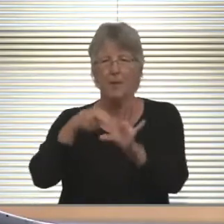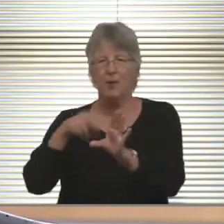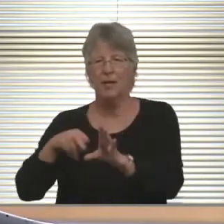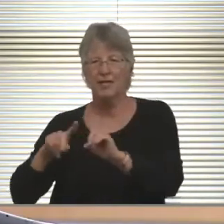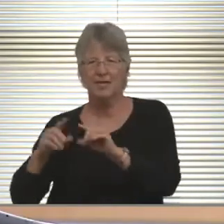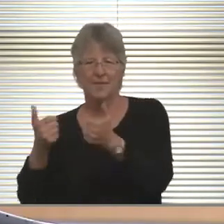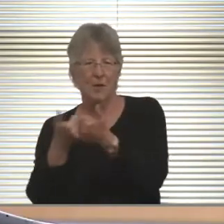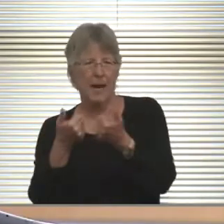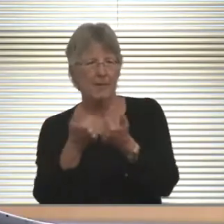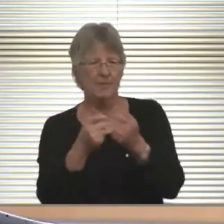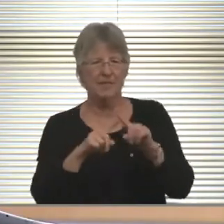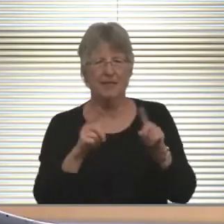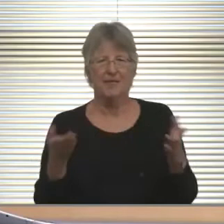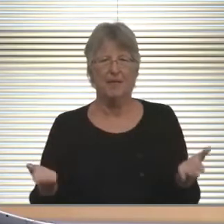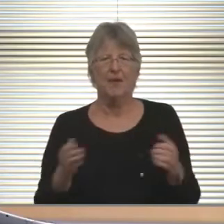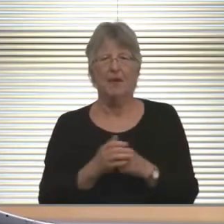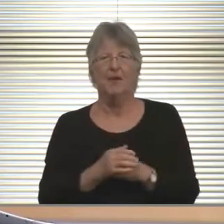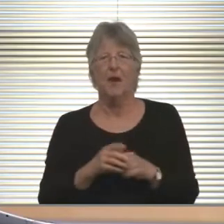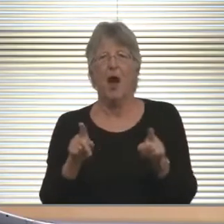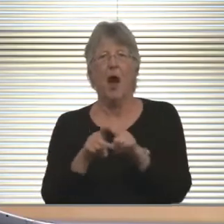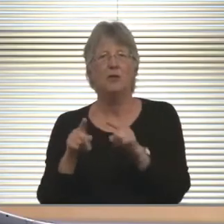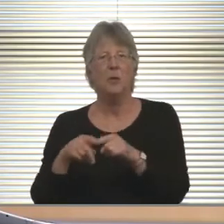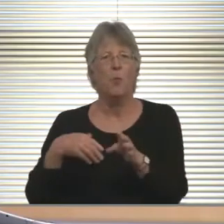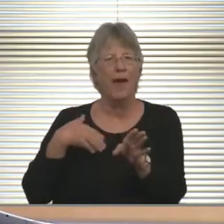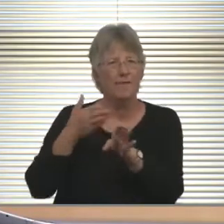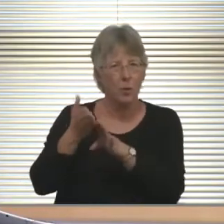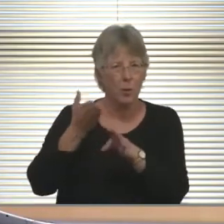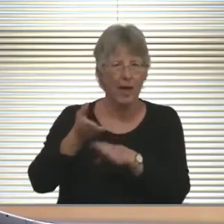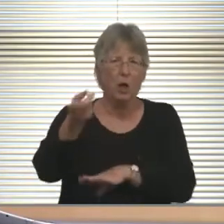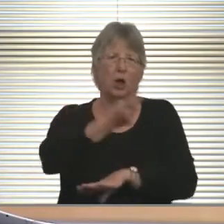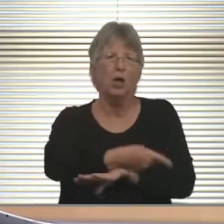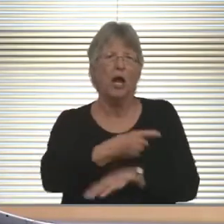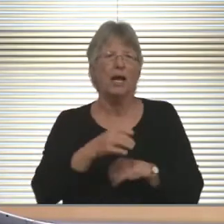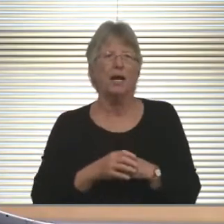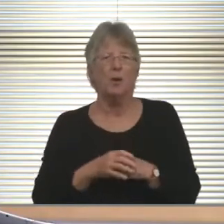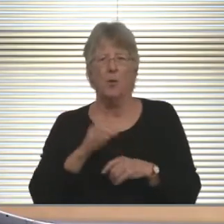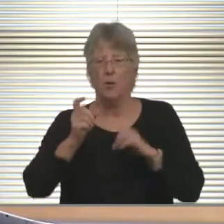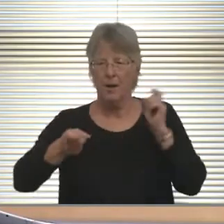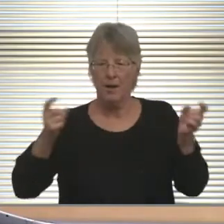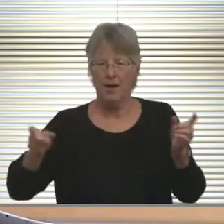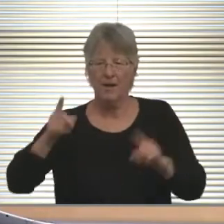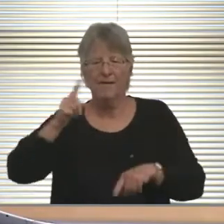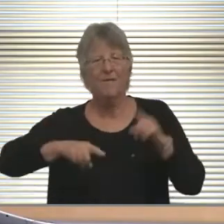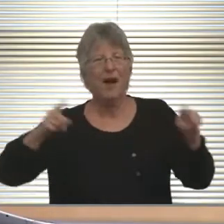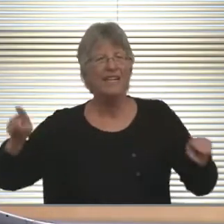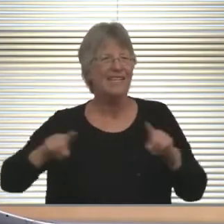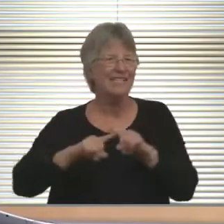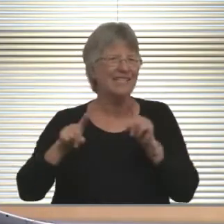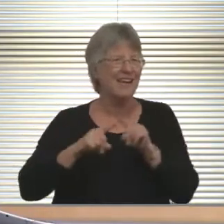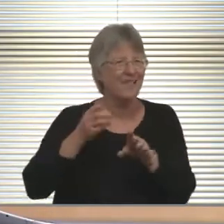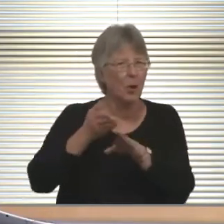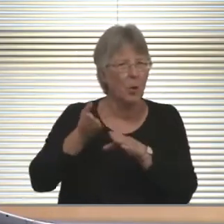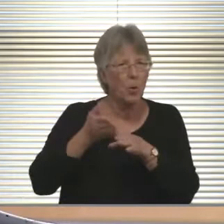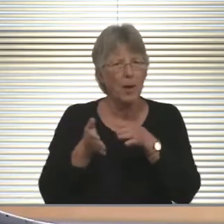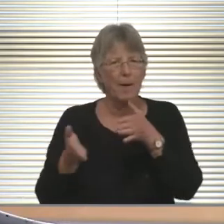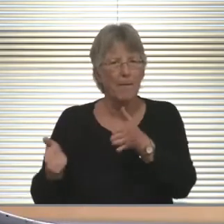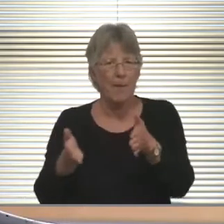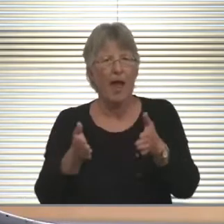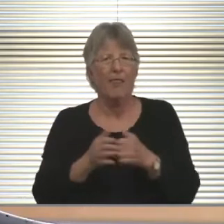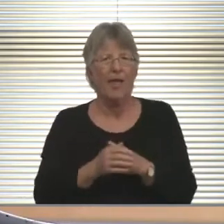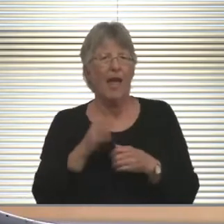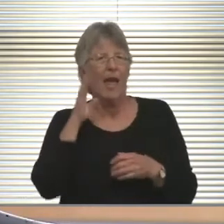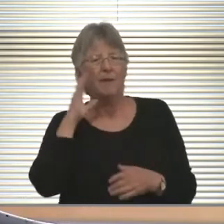dress-up days. We will also have Career Day, where students will be exposed to a variety of different career paths and explored what is offered from